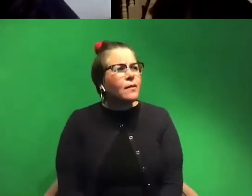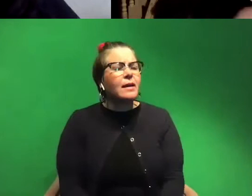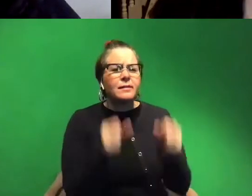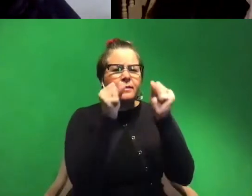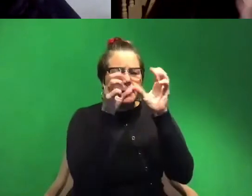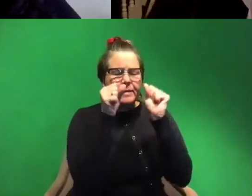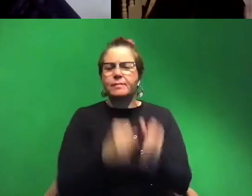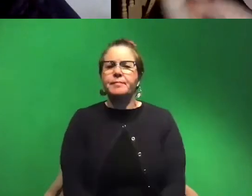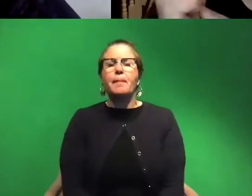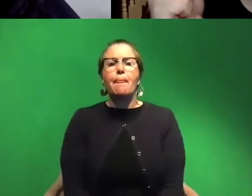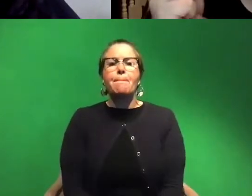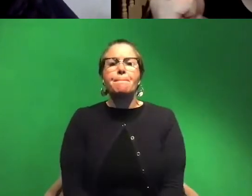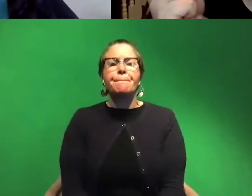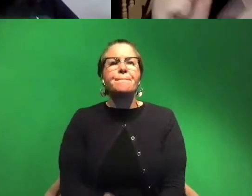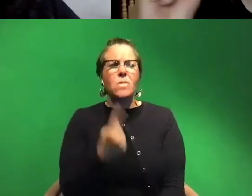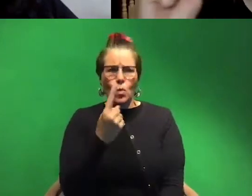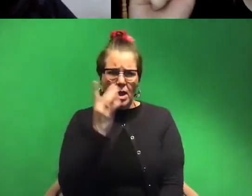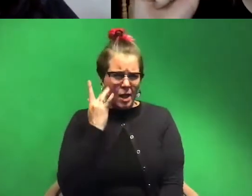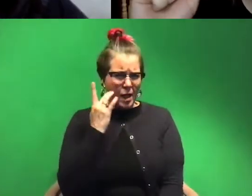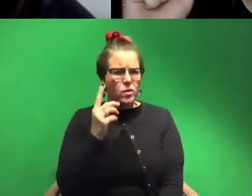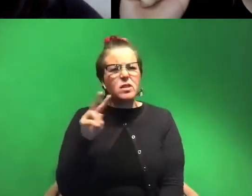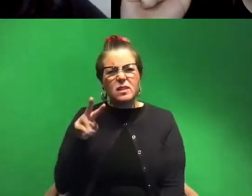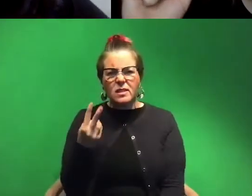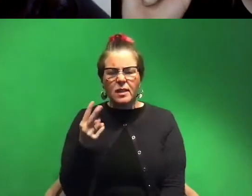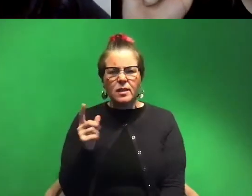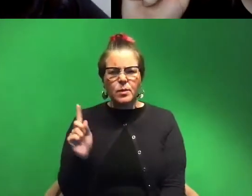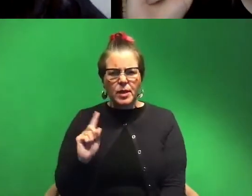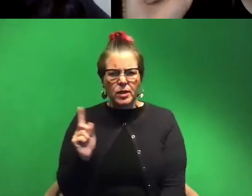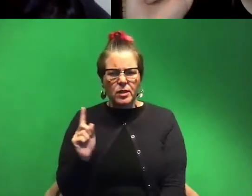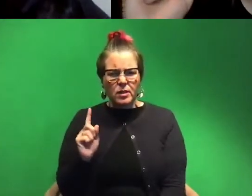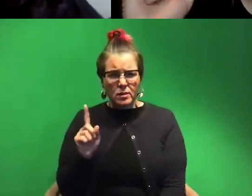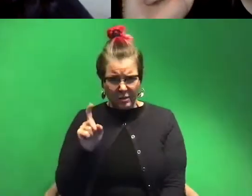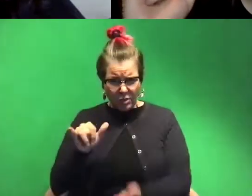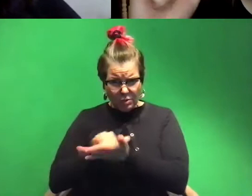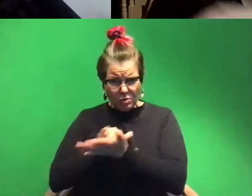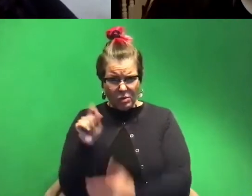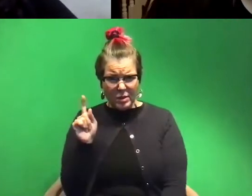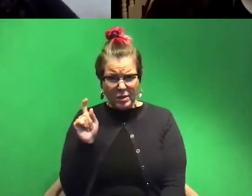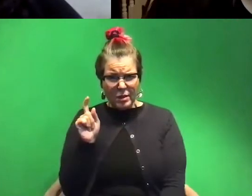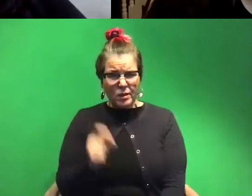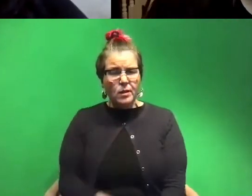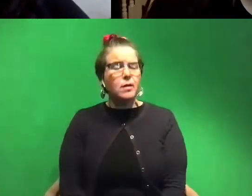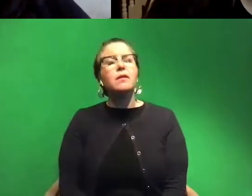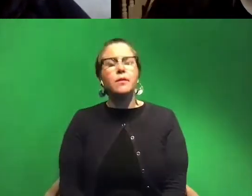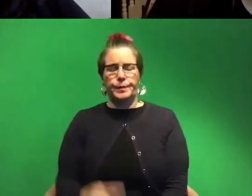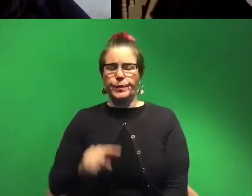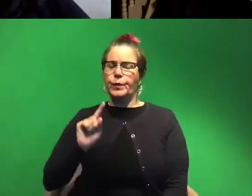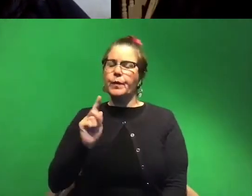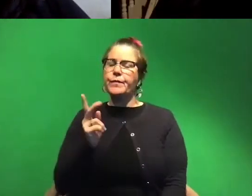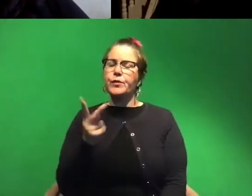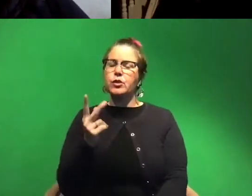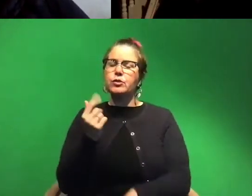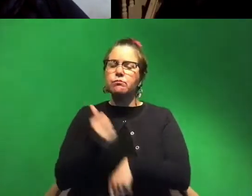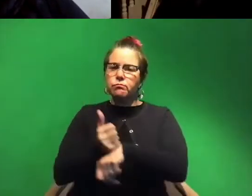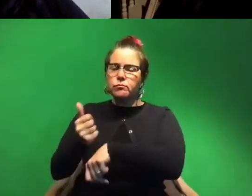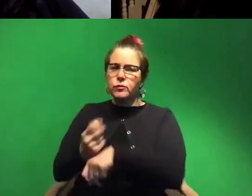So there's one in California, and you said there was one other. Is that in New York? No, they're actually, we were the first 2. So the first 2 were